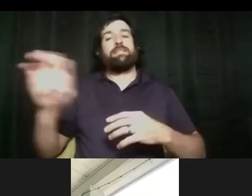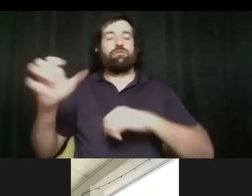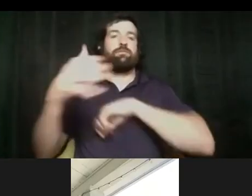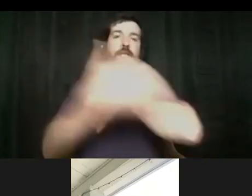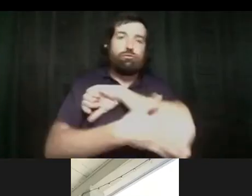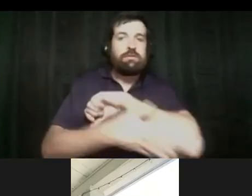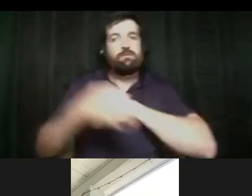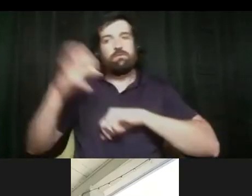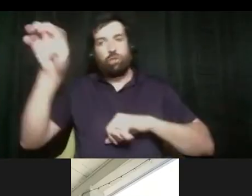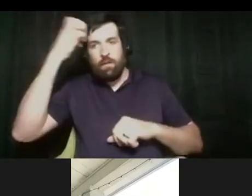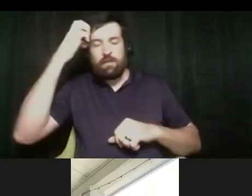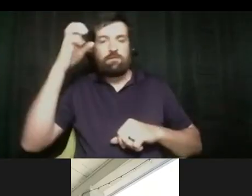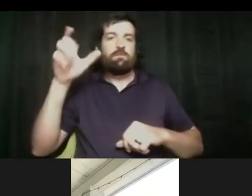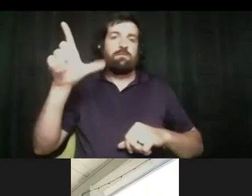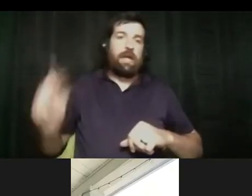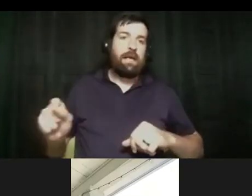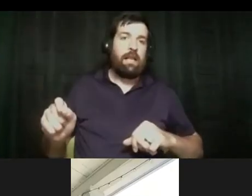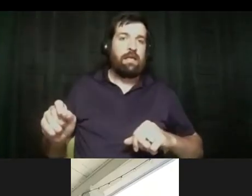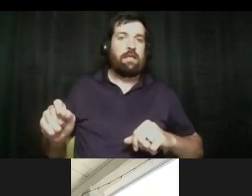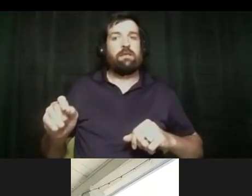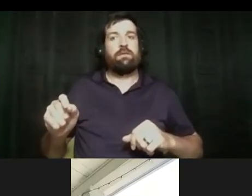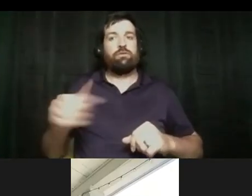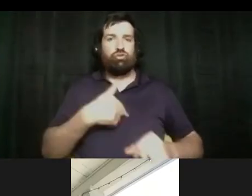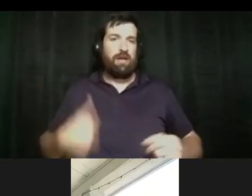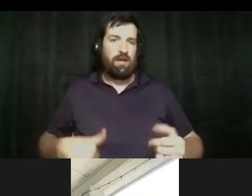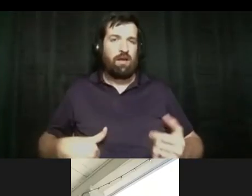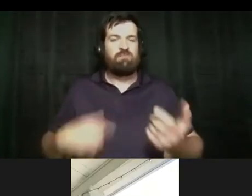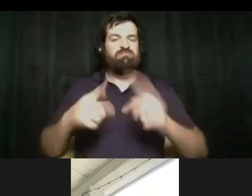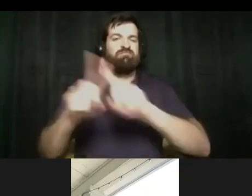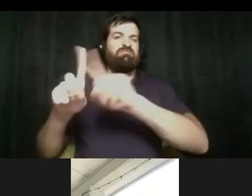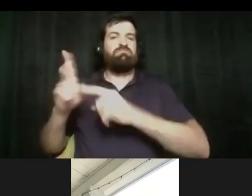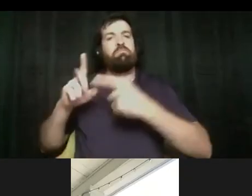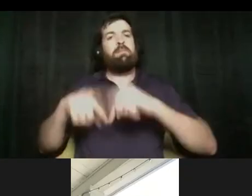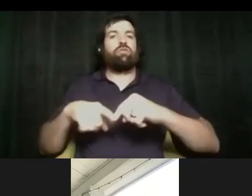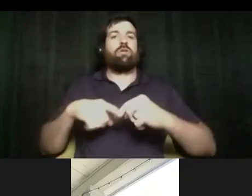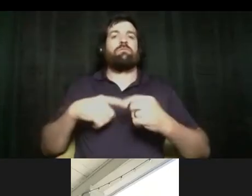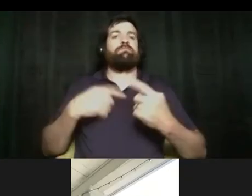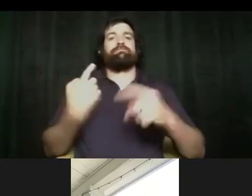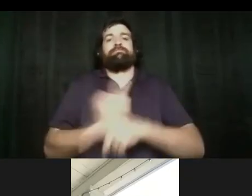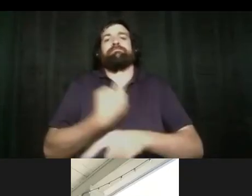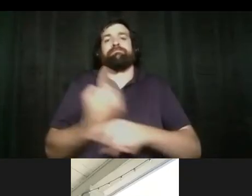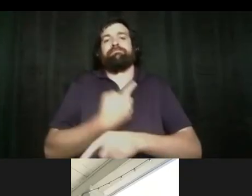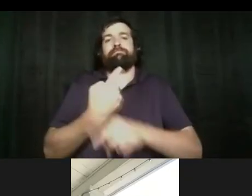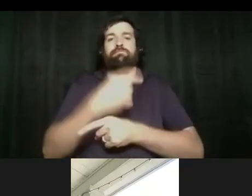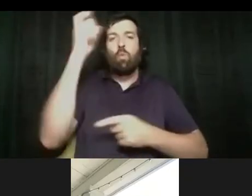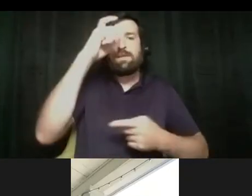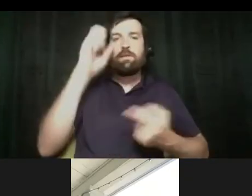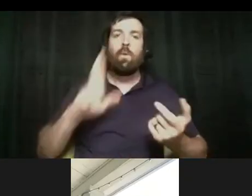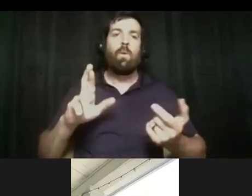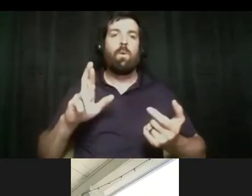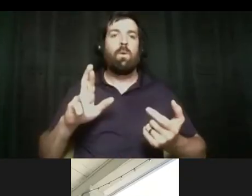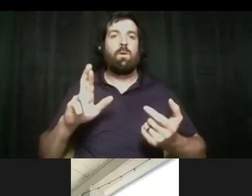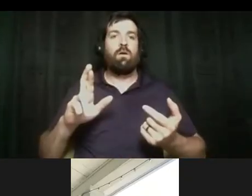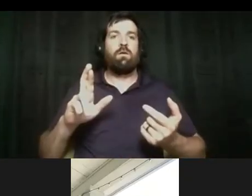heard different nutrition intervention, just based on conventional wisdom or, just based on